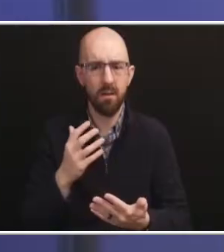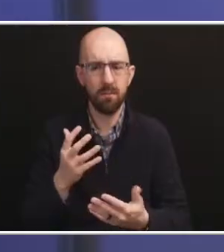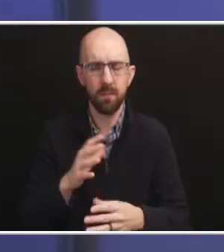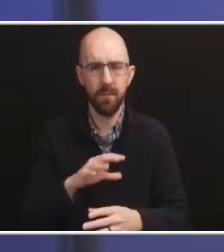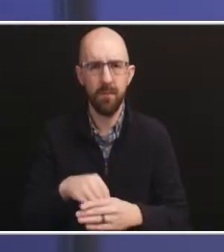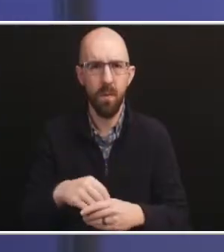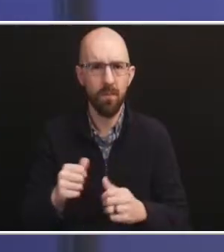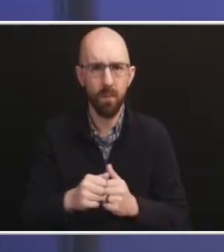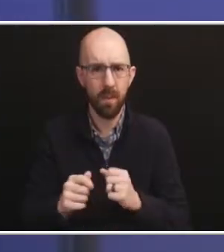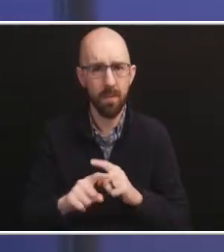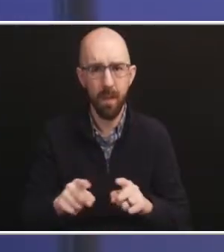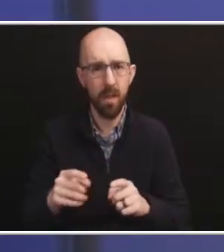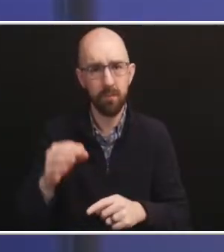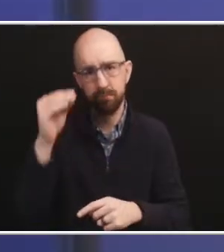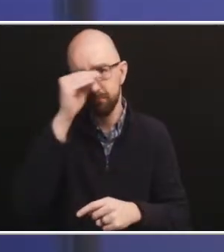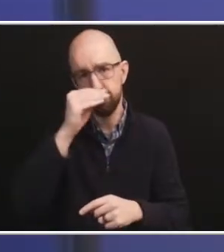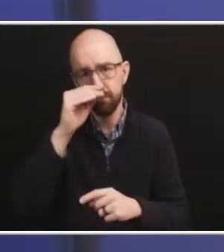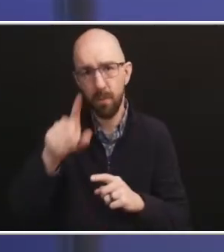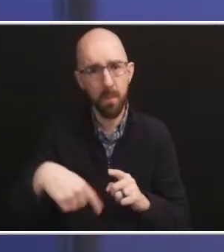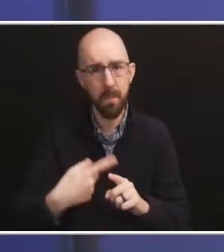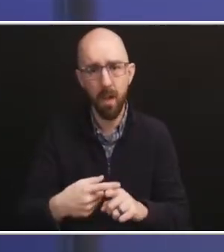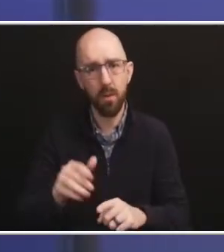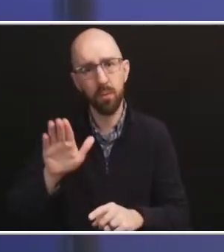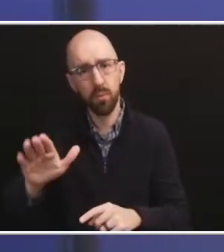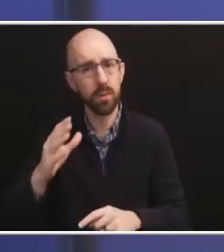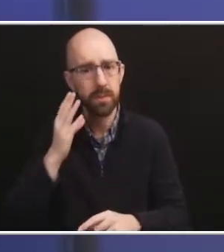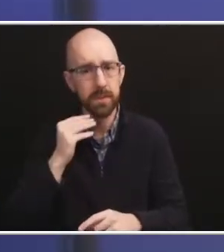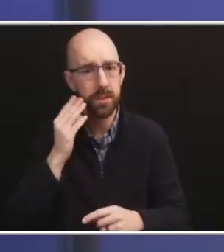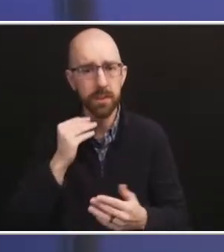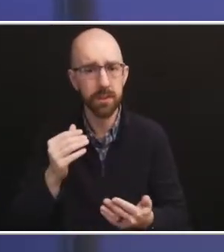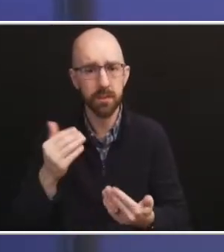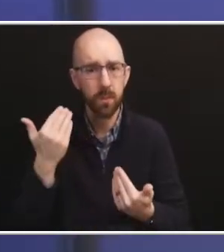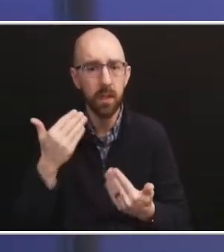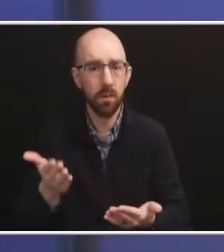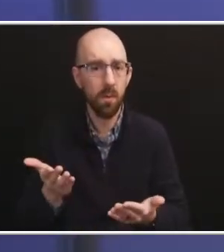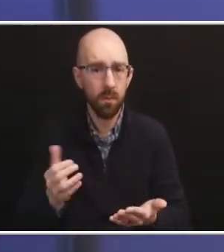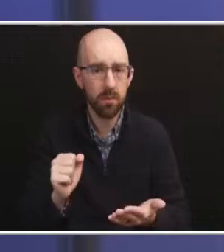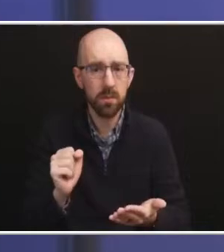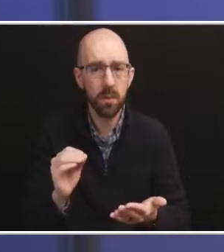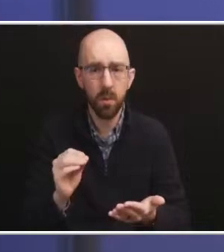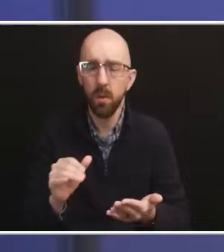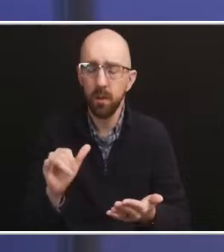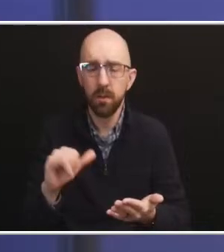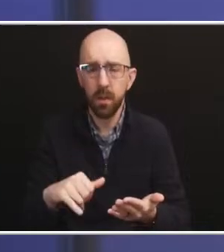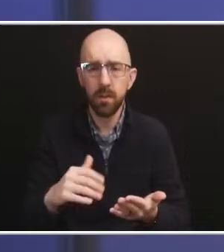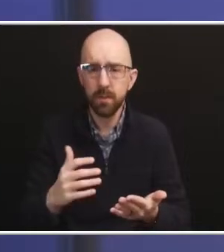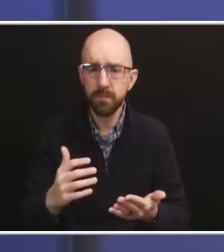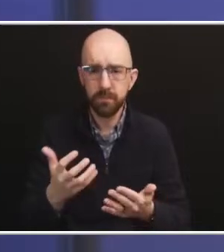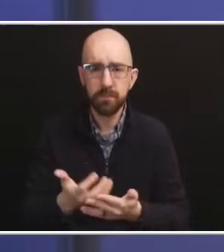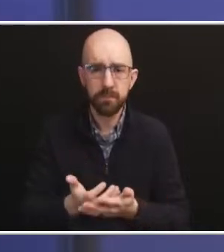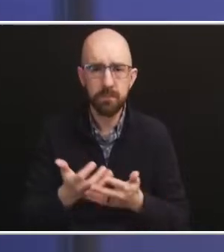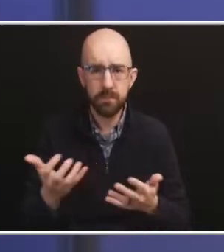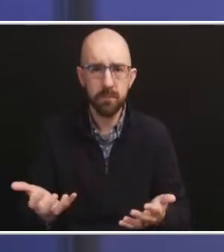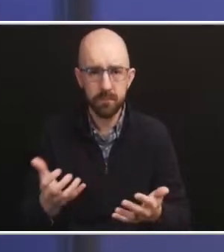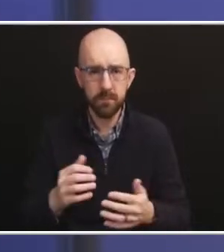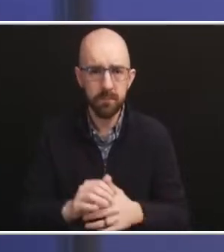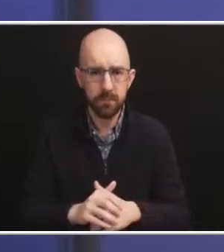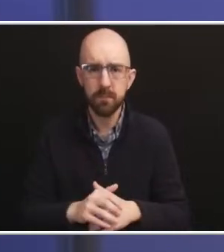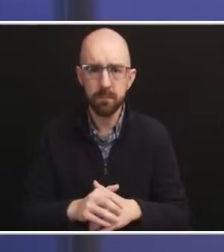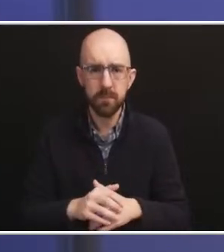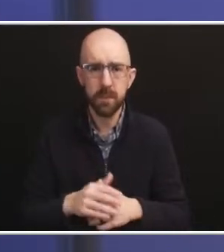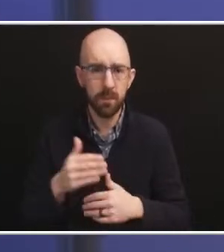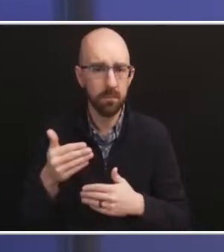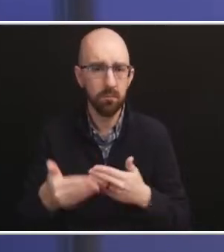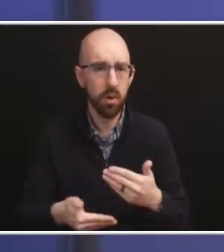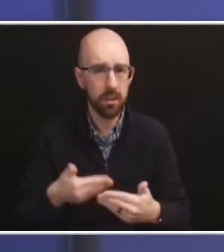didn't know anything about what she was going to go through. So it was a lot. It was a process.